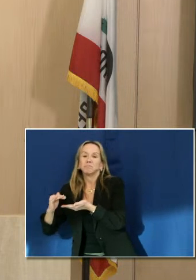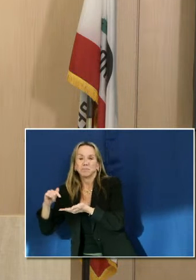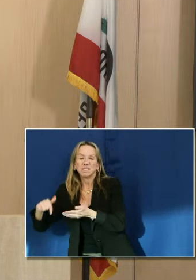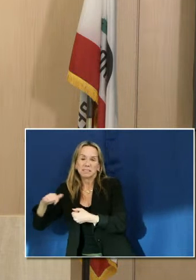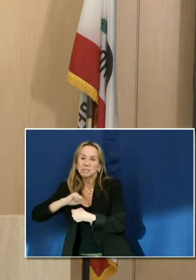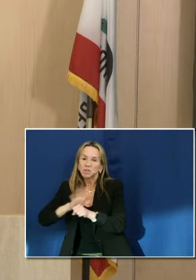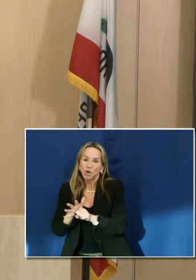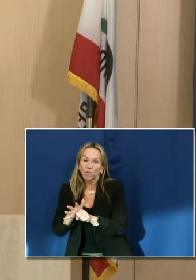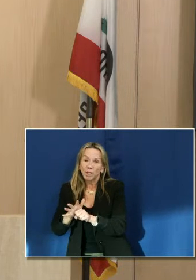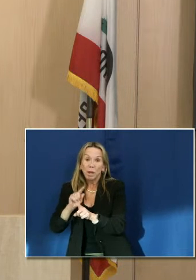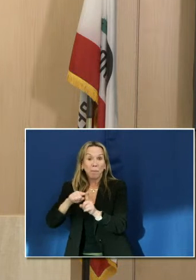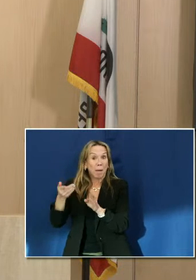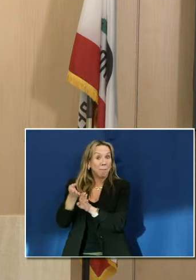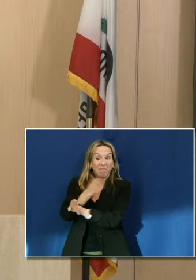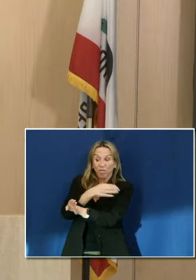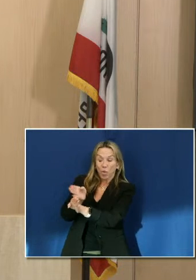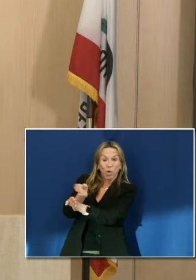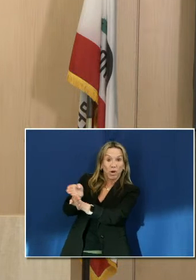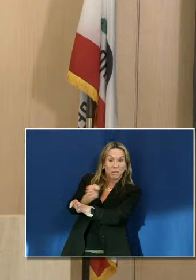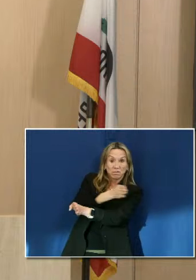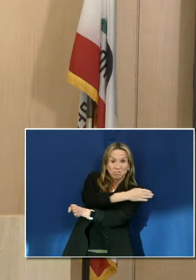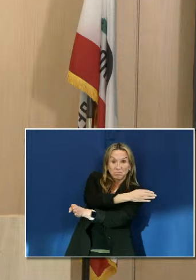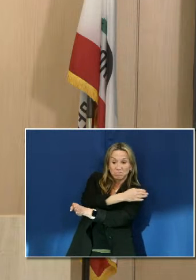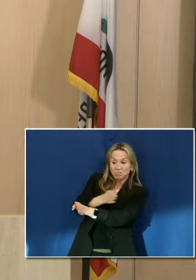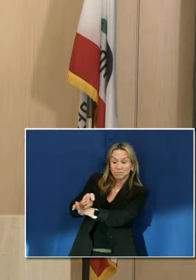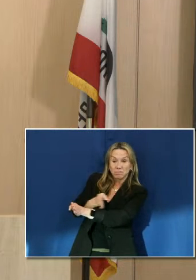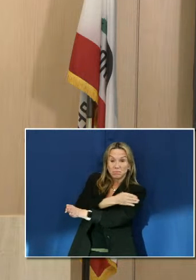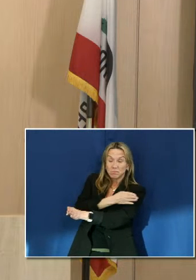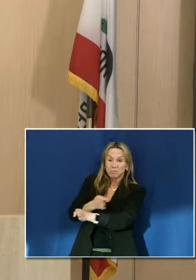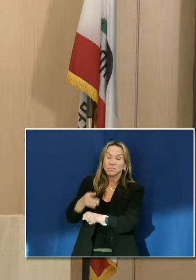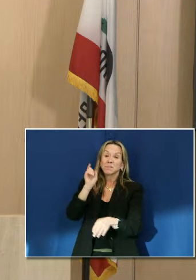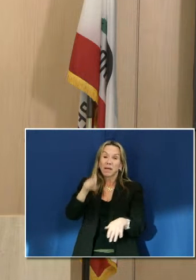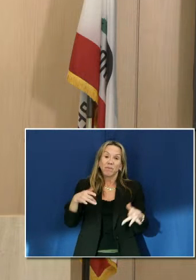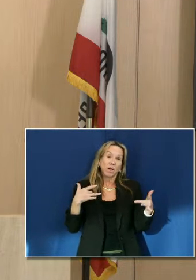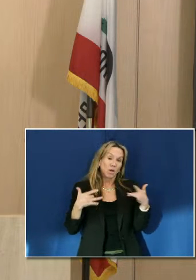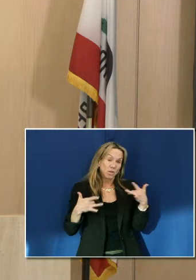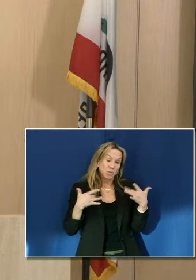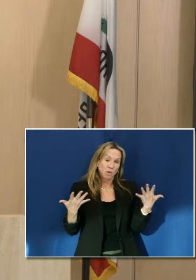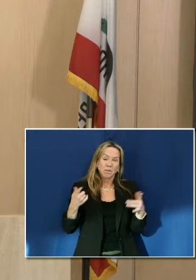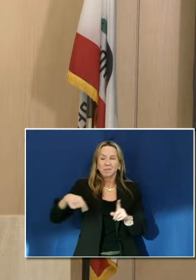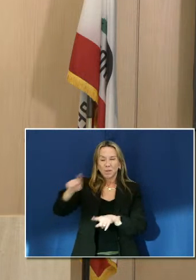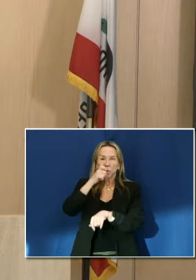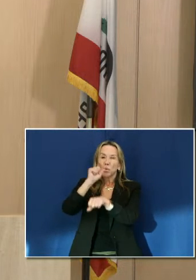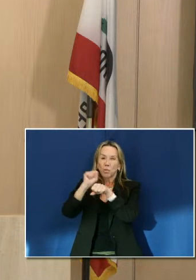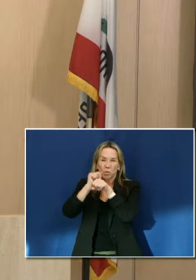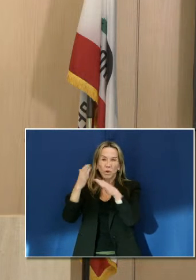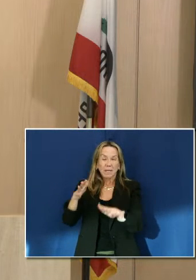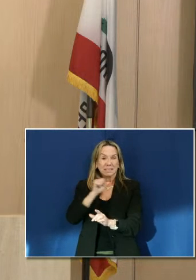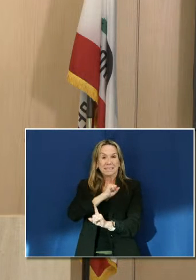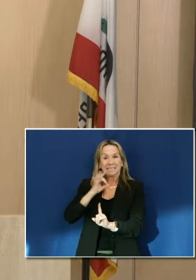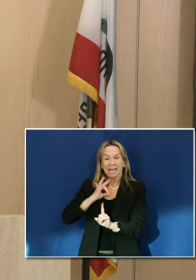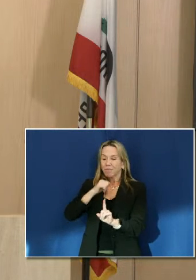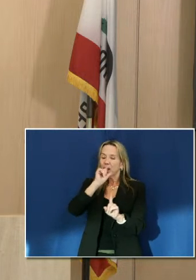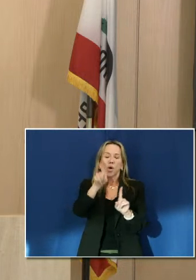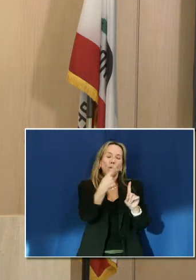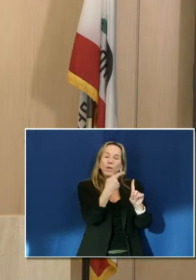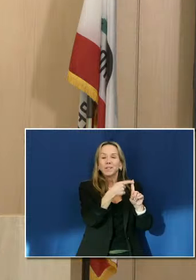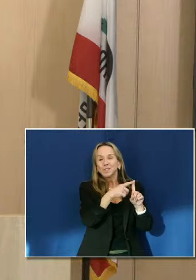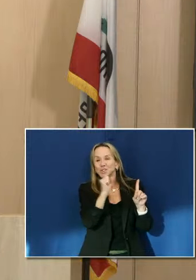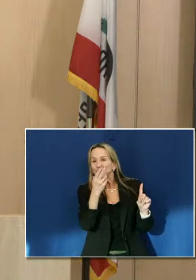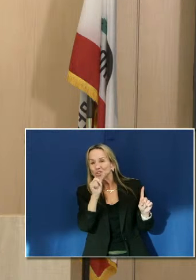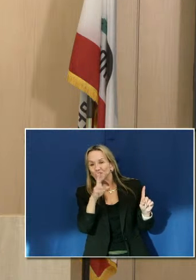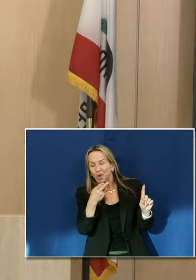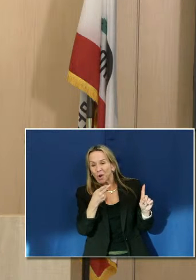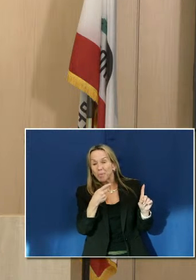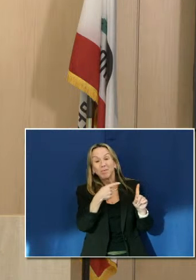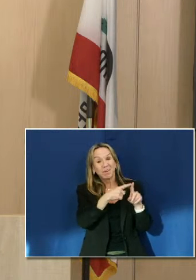But in the meantime, we must be most concerned about our staff, not just the staff of Sharp Healthcare. They show